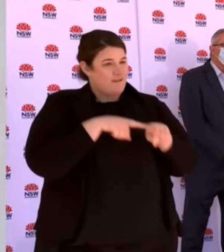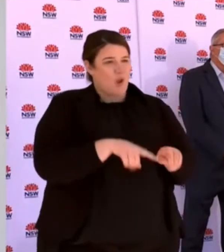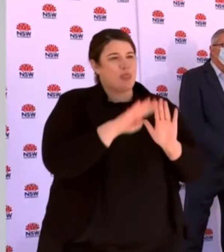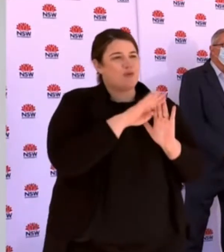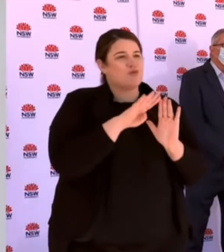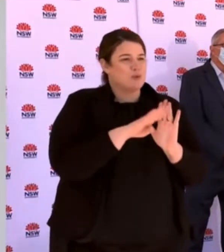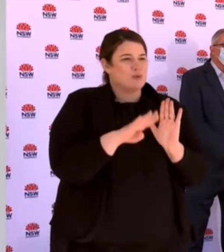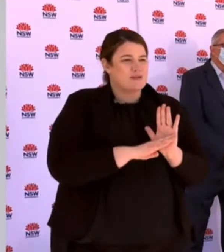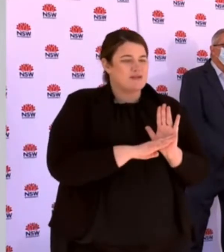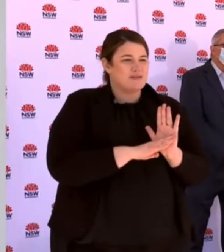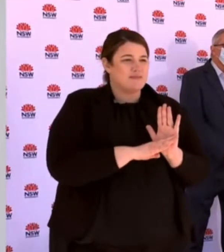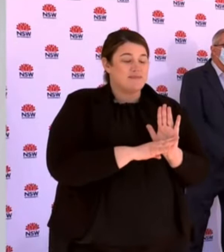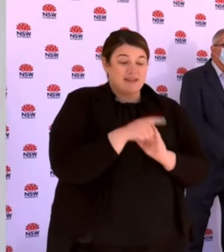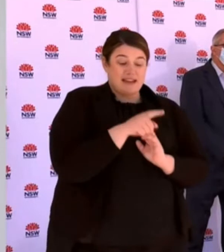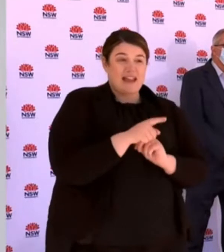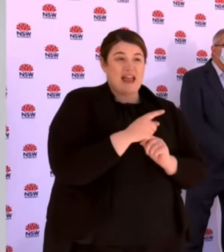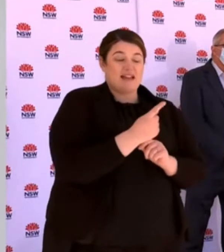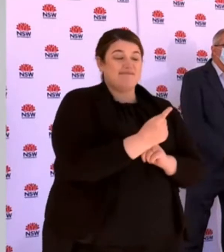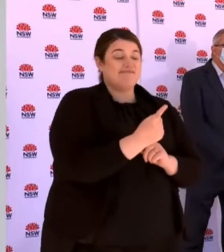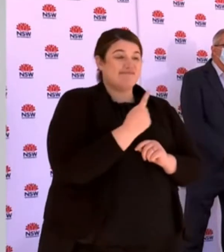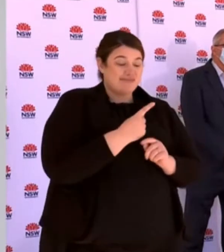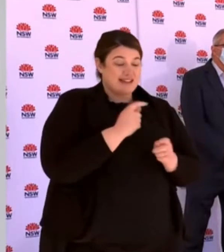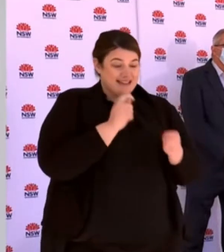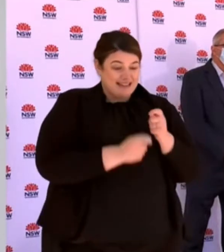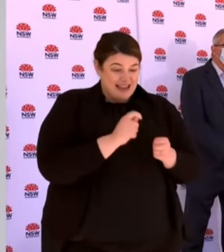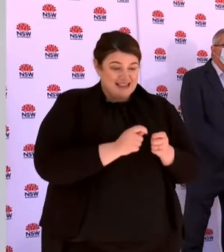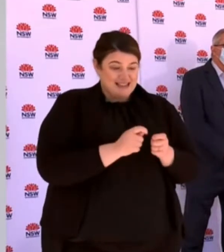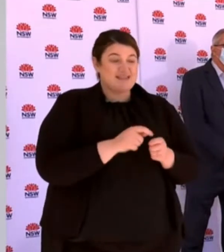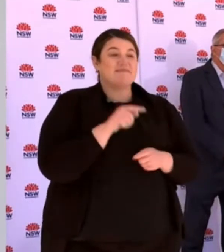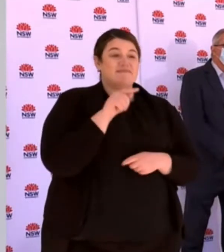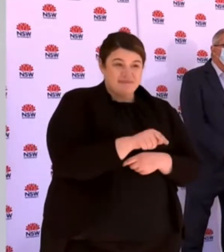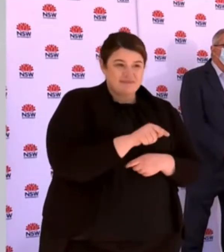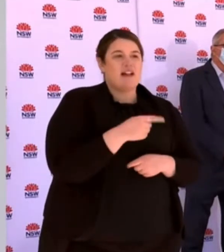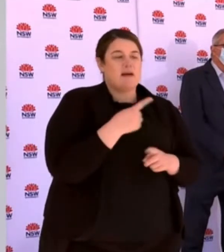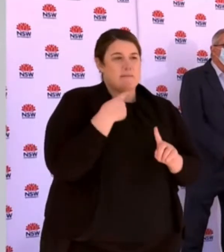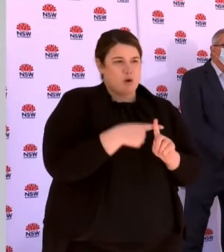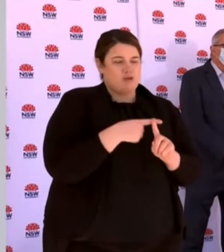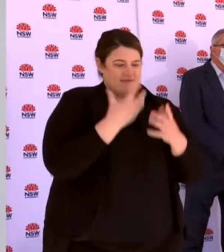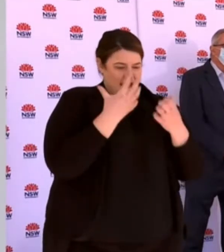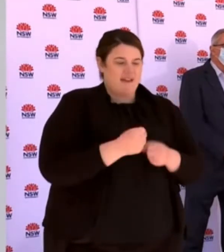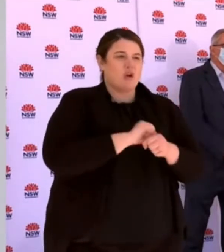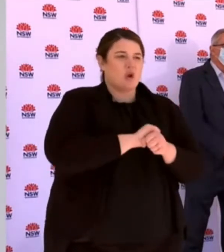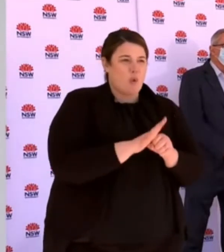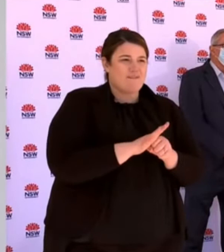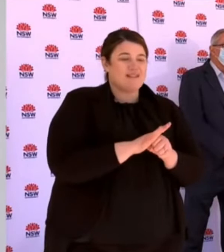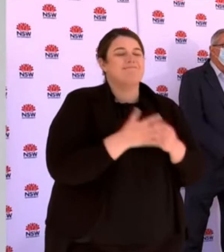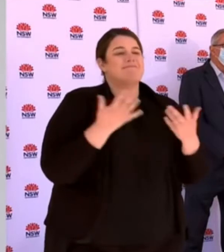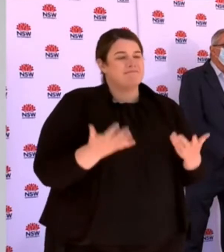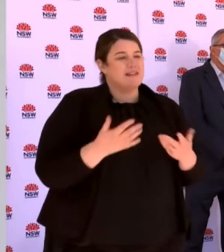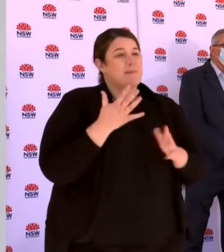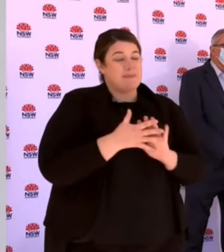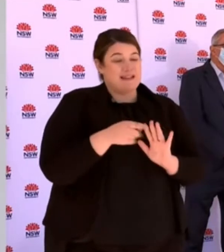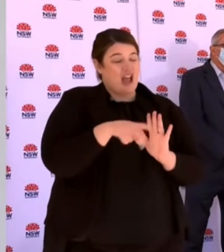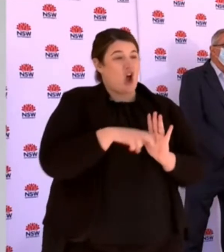health advice. So when they tested and when they came up positive, they'd been isolating for the full period and posed no risk to the